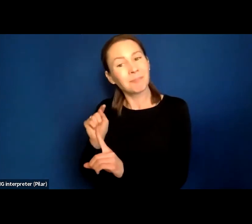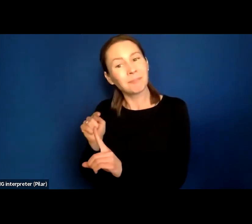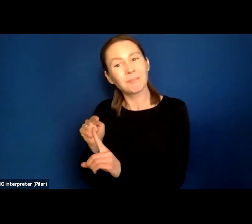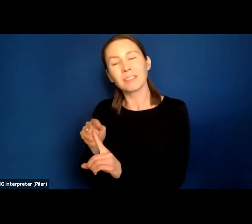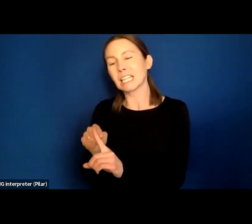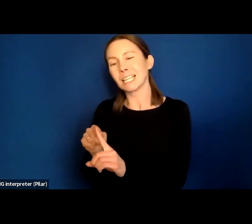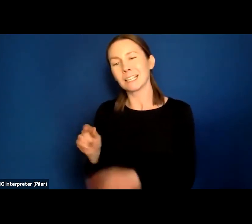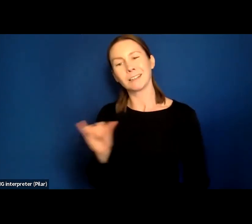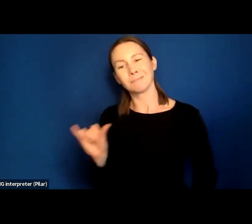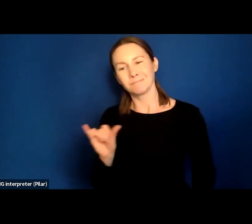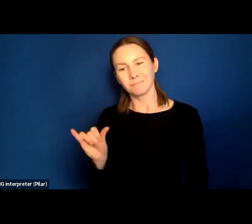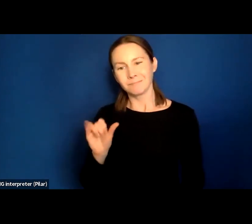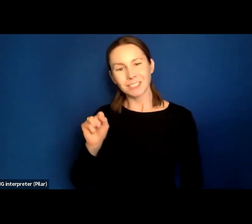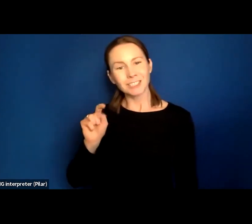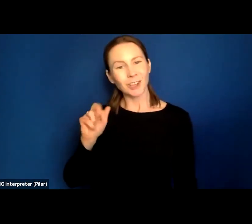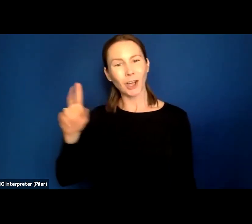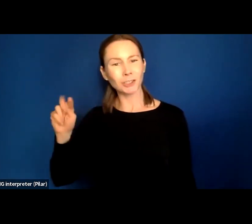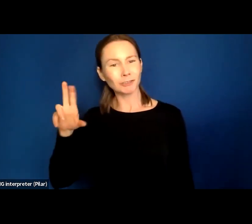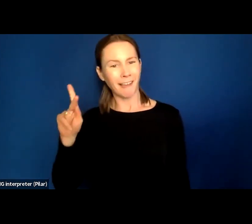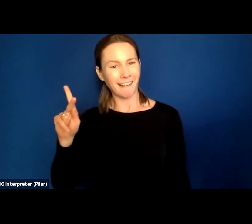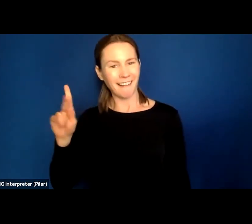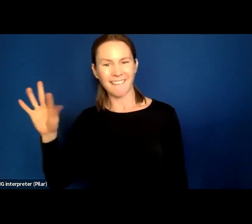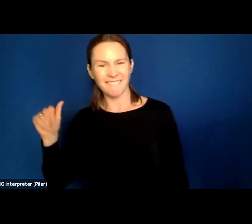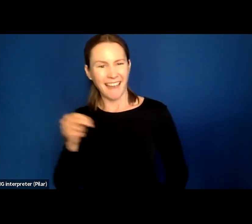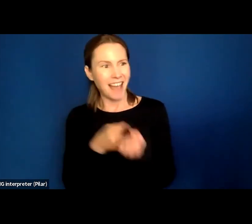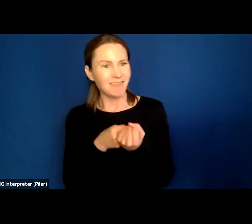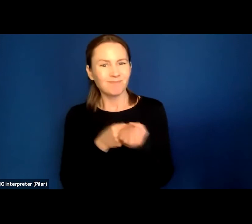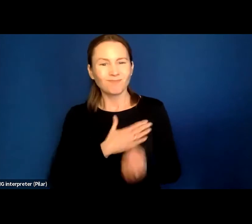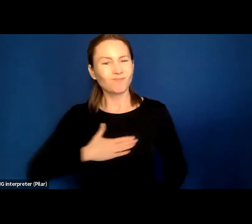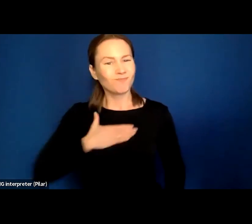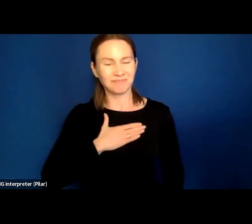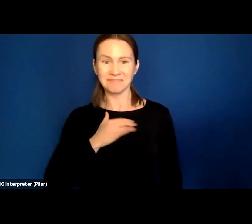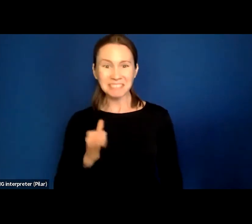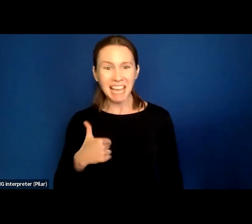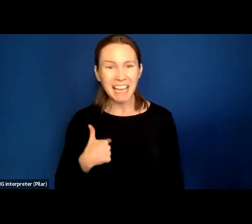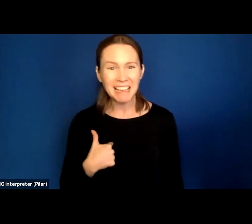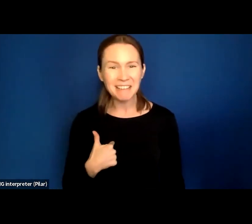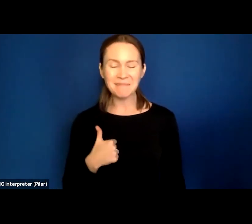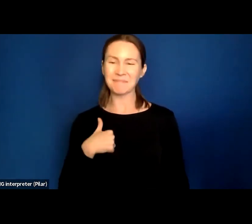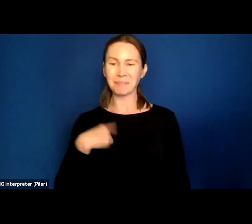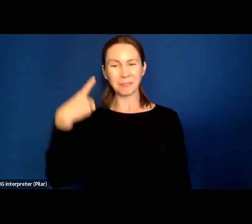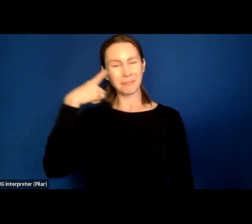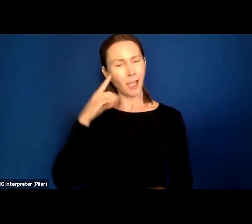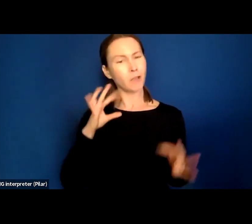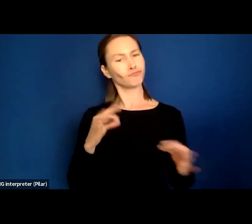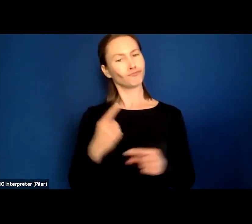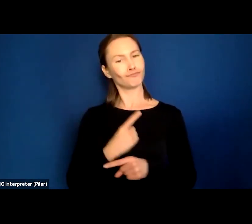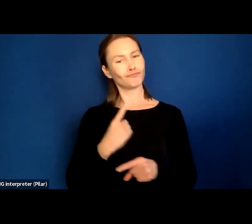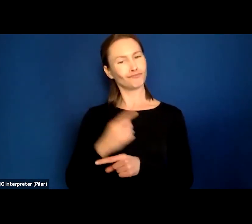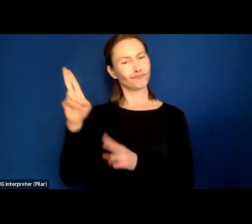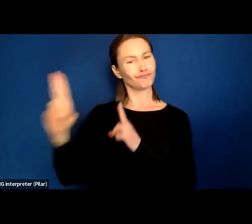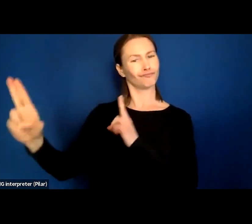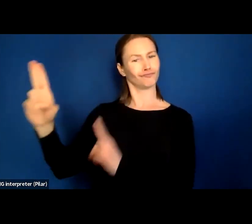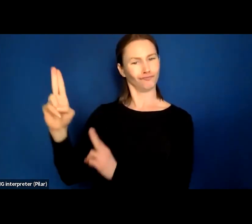was also a Star Trek fan, as am I. And so I figured that this would be an appropriate